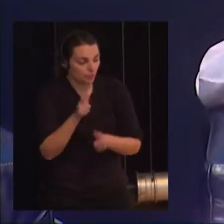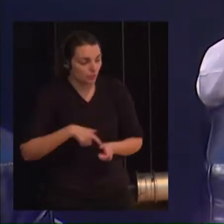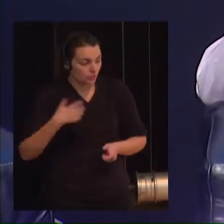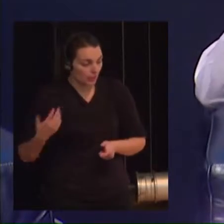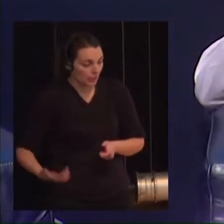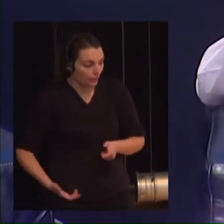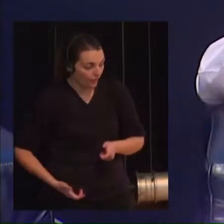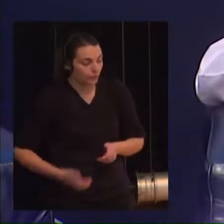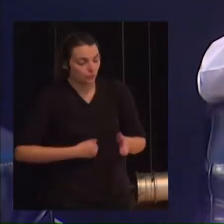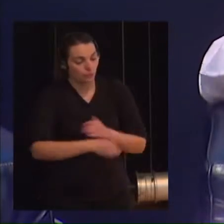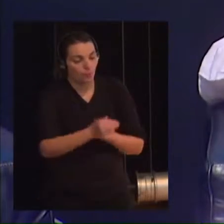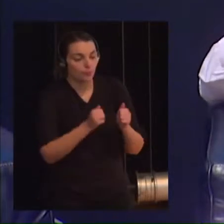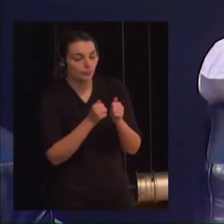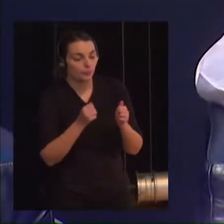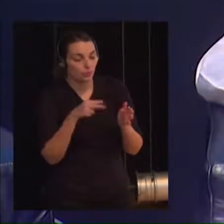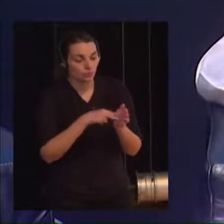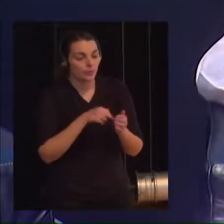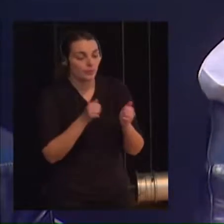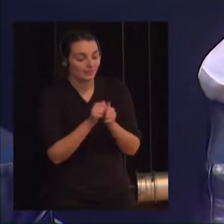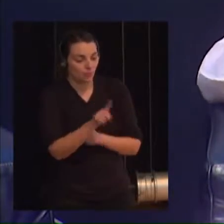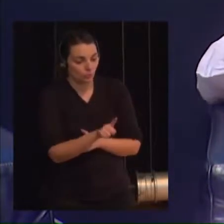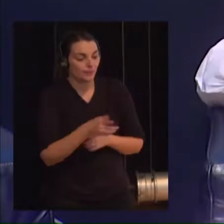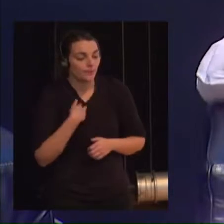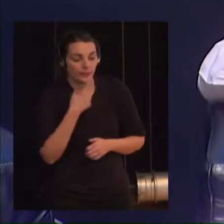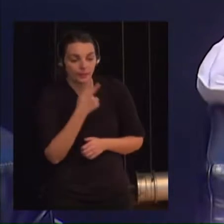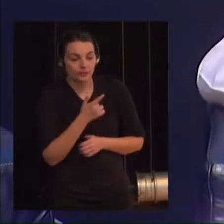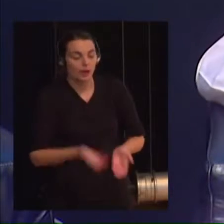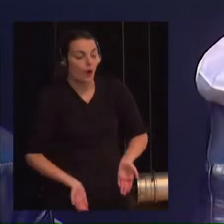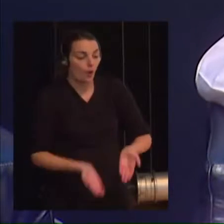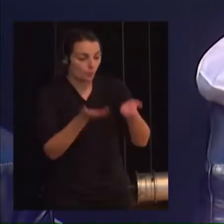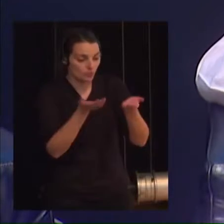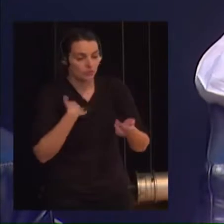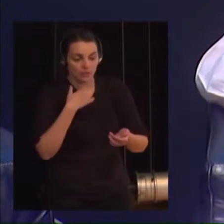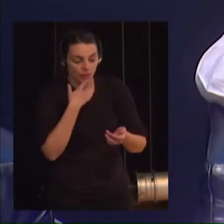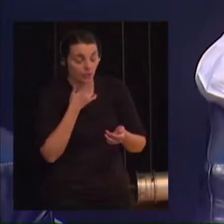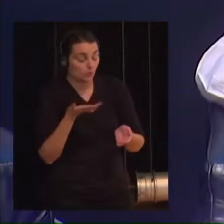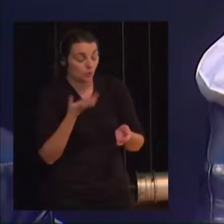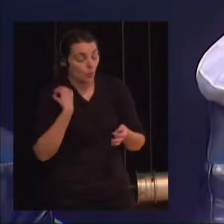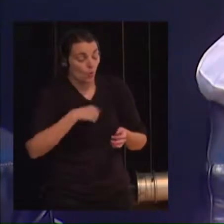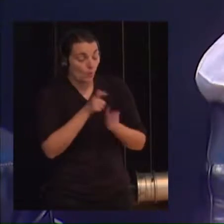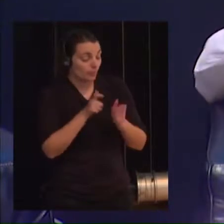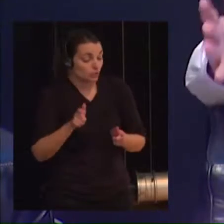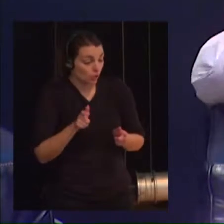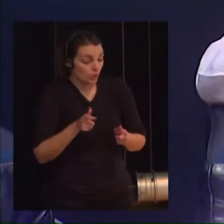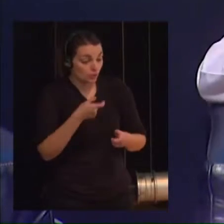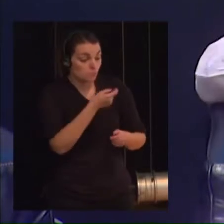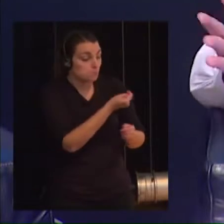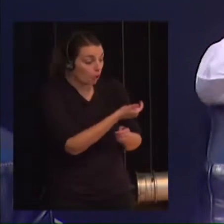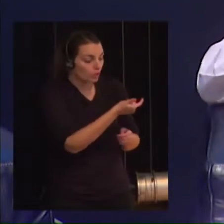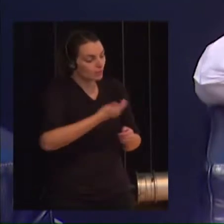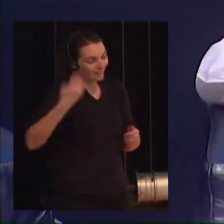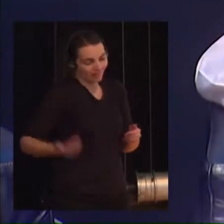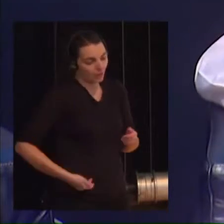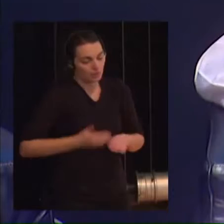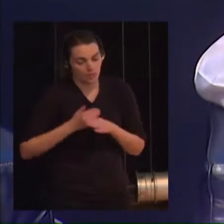increased growth of wealth and wealth concentration, but at the same time, alongside that, increased inequality, so the gap between